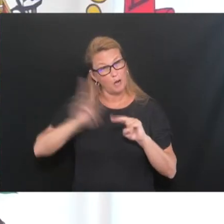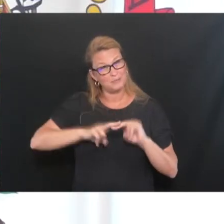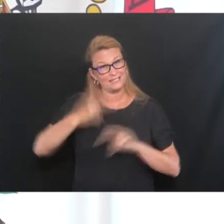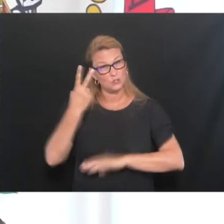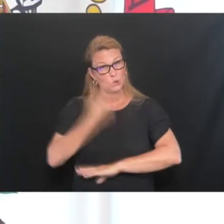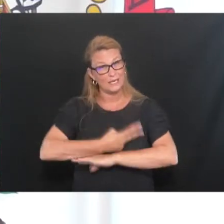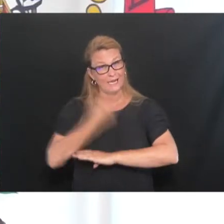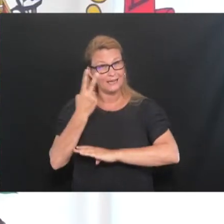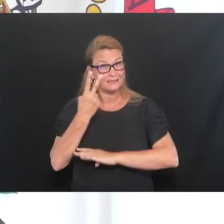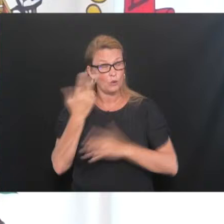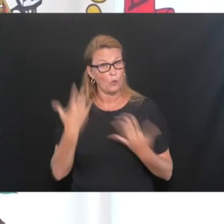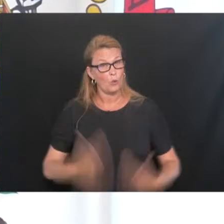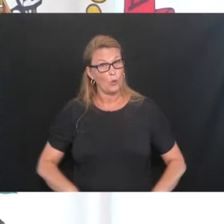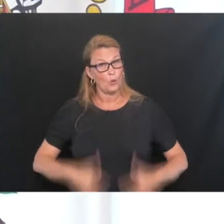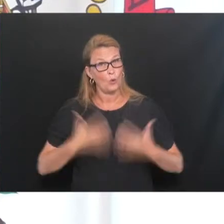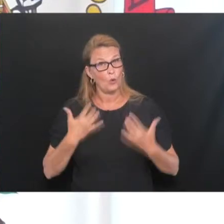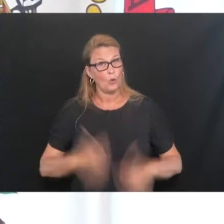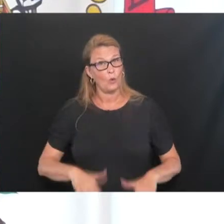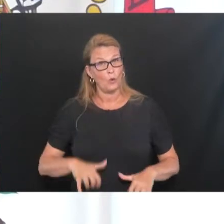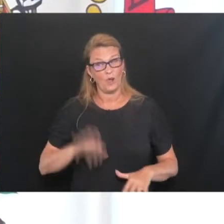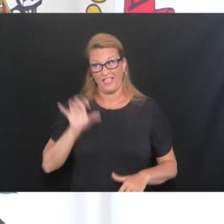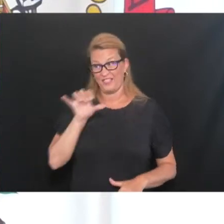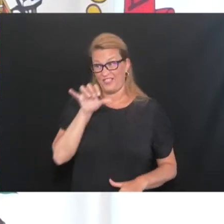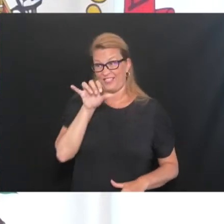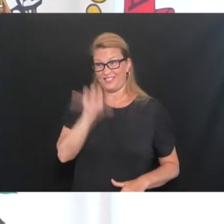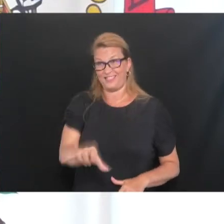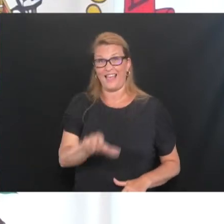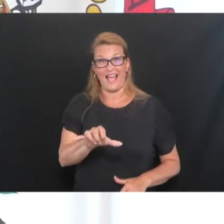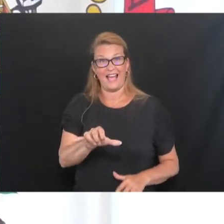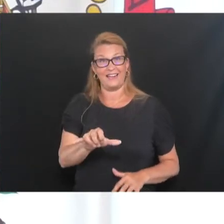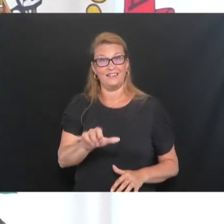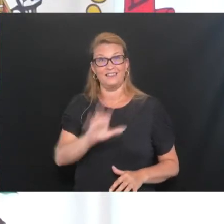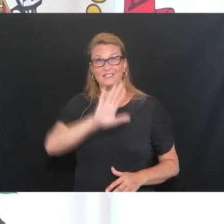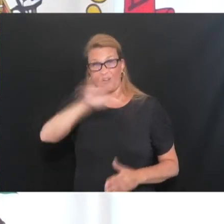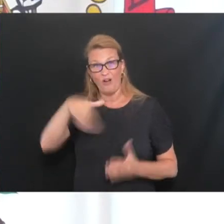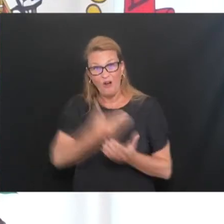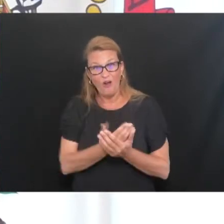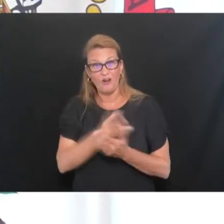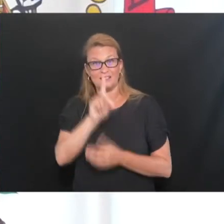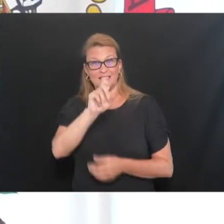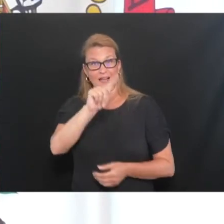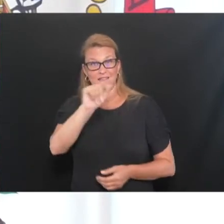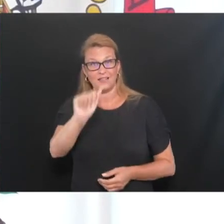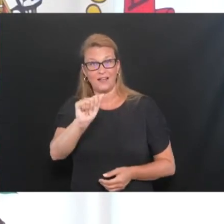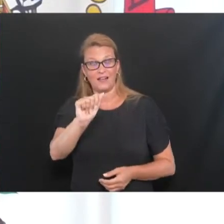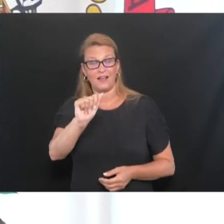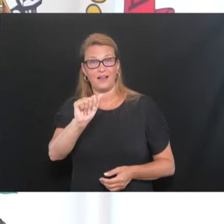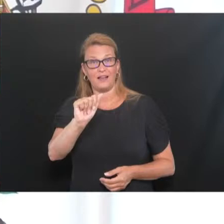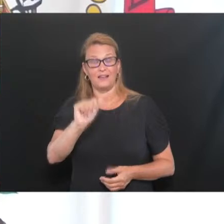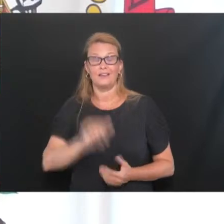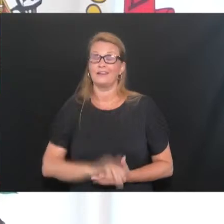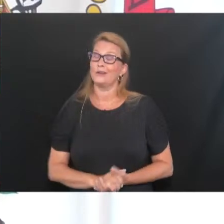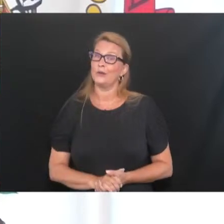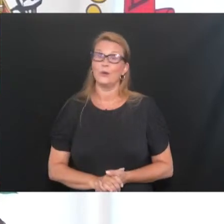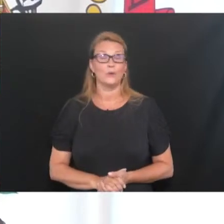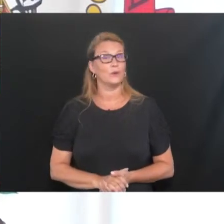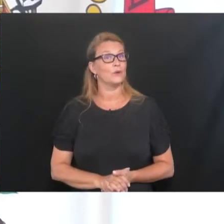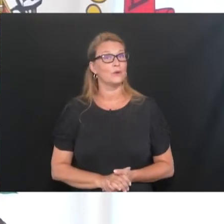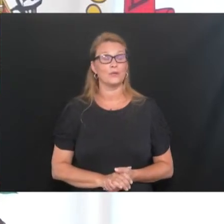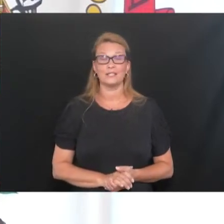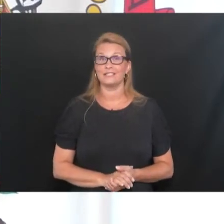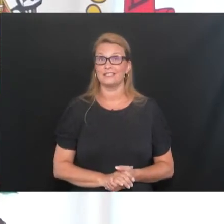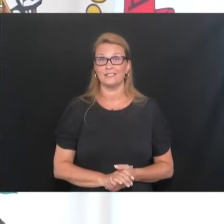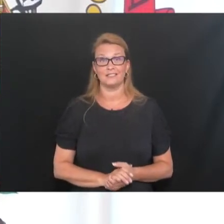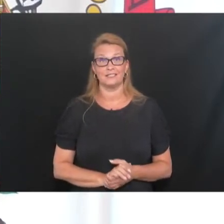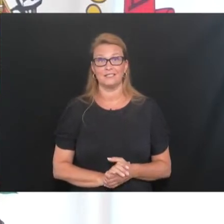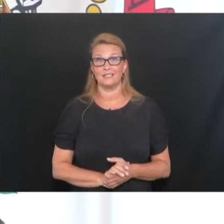and absolutely the dominance of those cases is the Delta variant over where it was before. The dominant of the cases